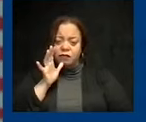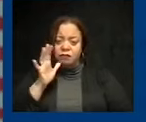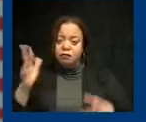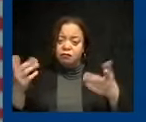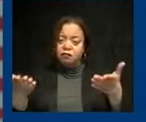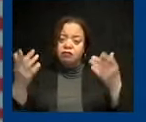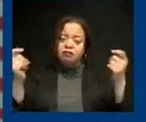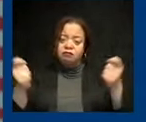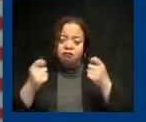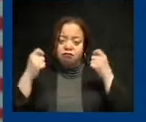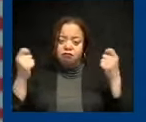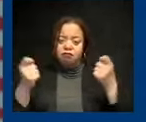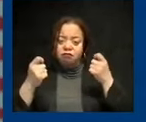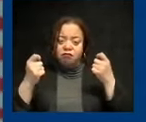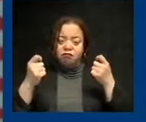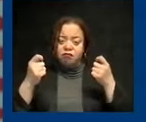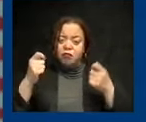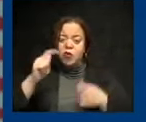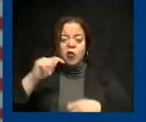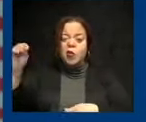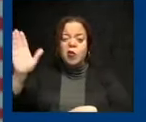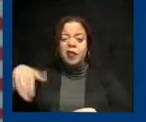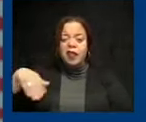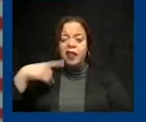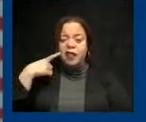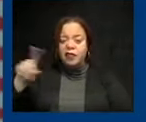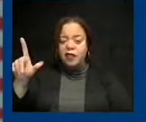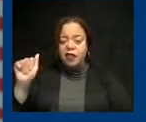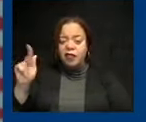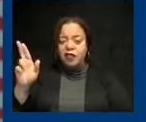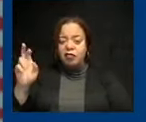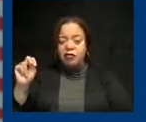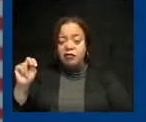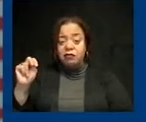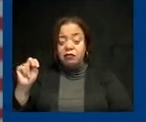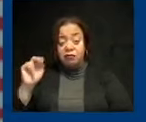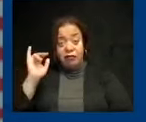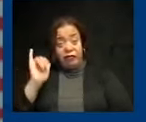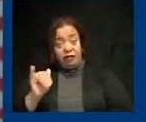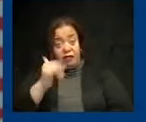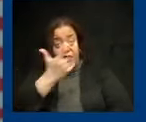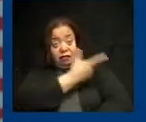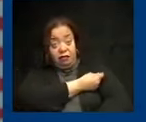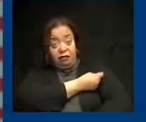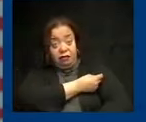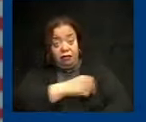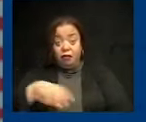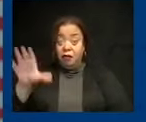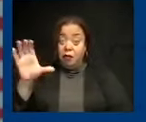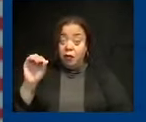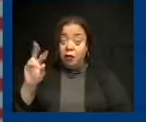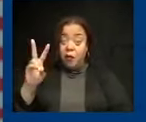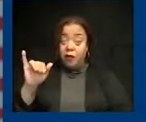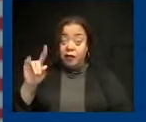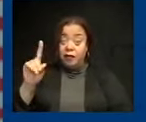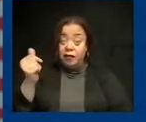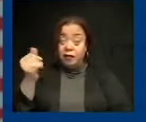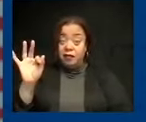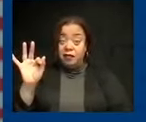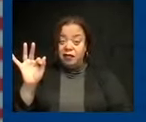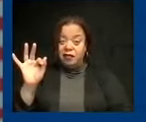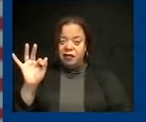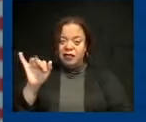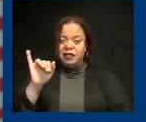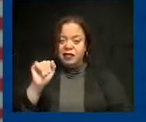COVID-19 vaccination really is a shot of hope for so many across the globe. And that's why I